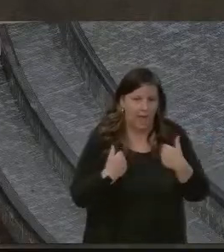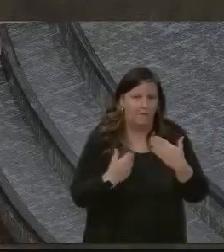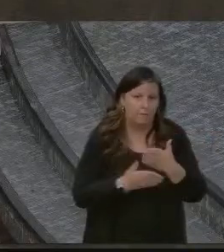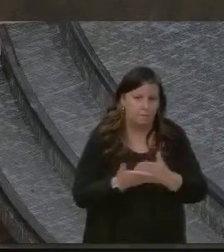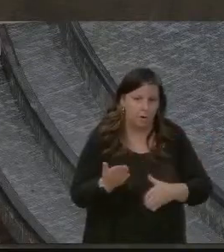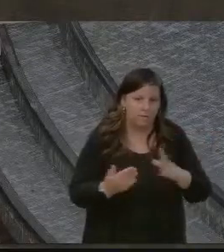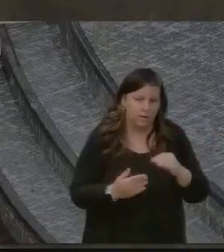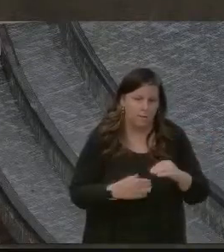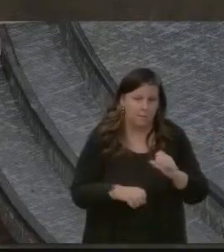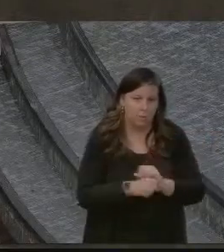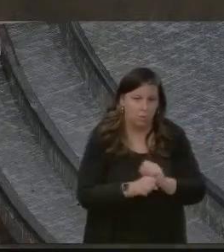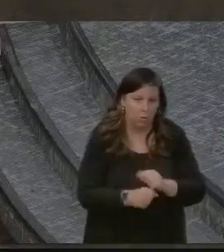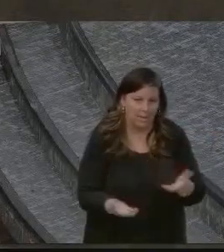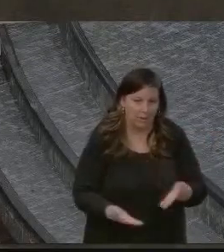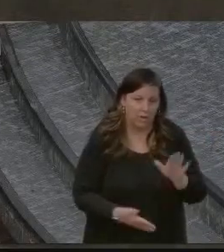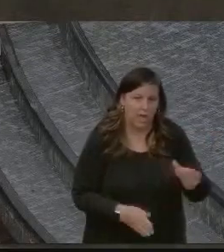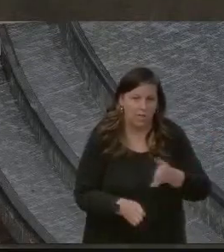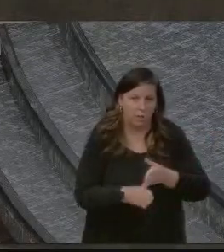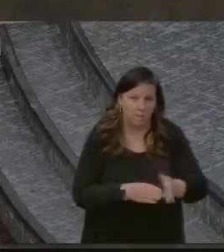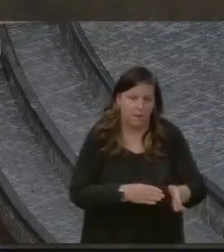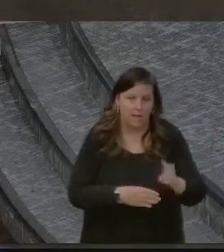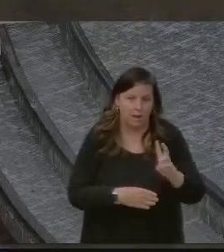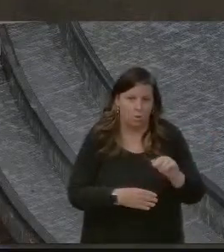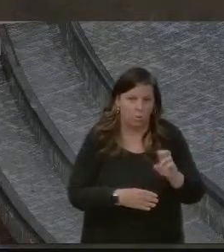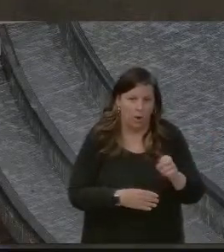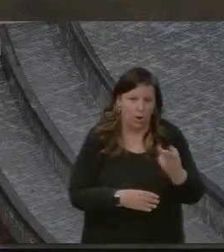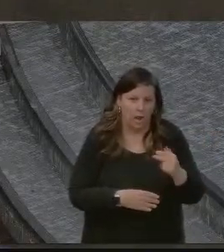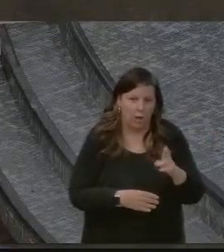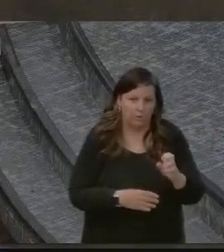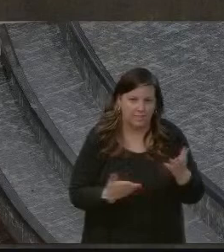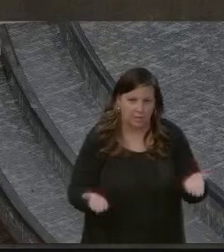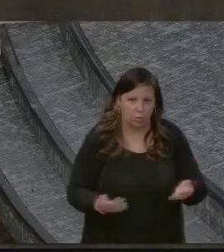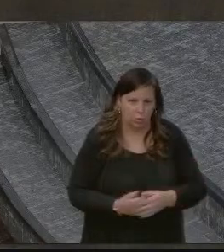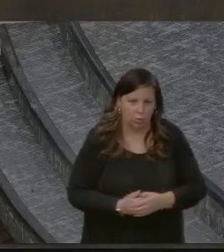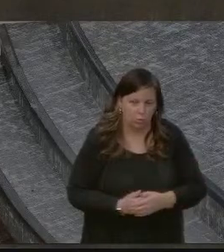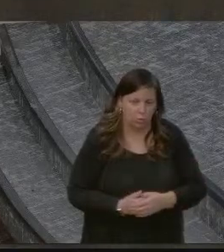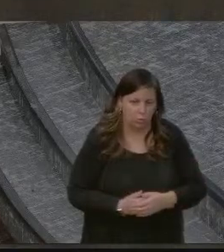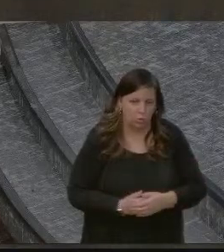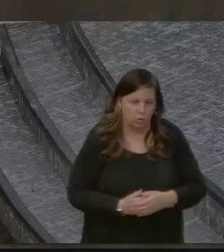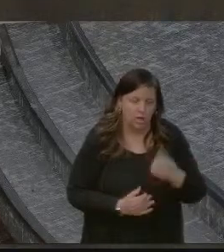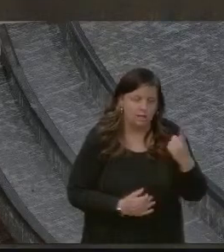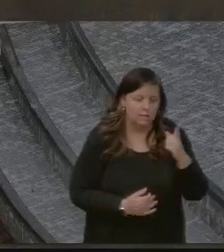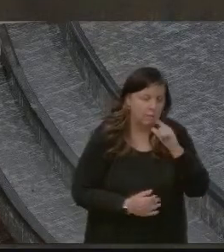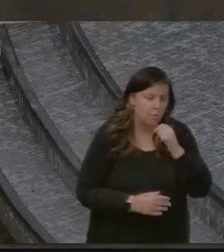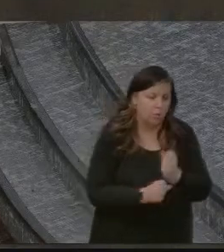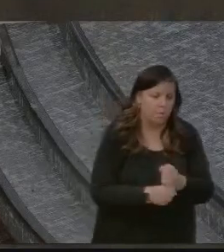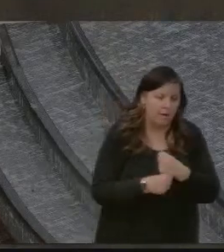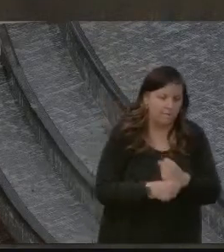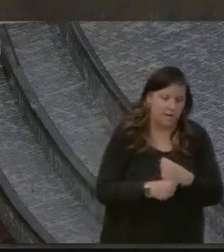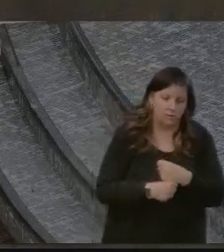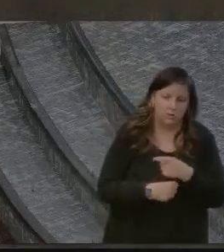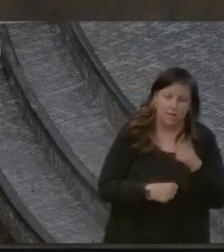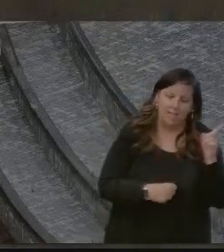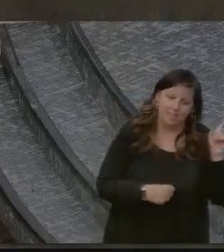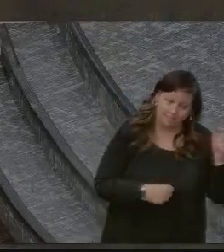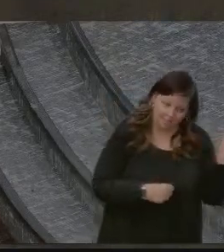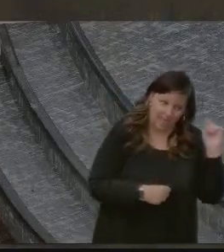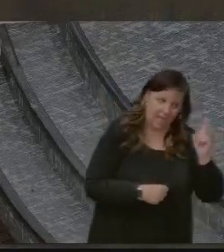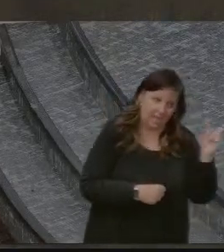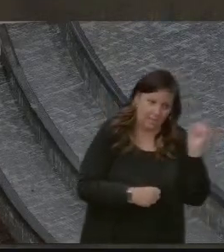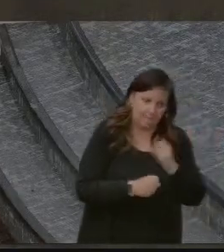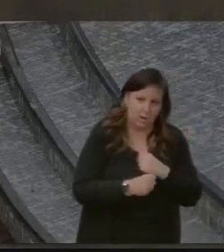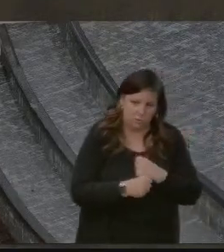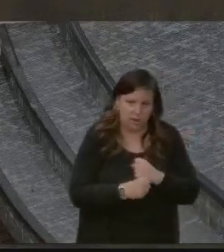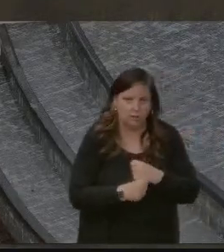and Their main warehouse. And they actually, is that someone manufactures, they manufacture